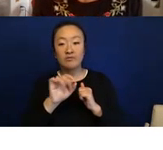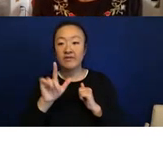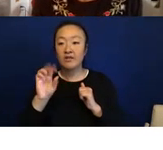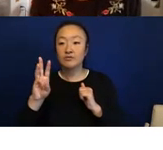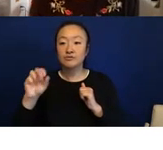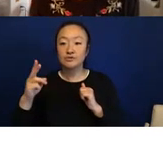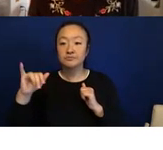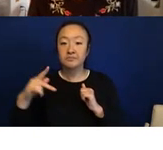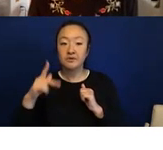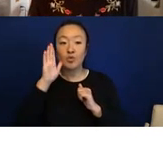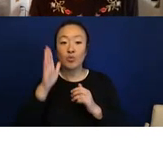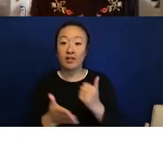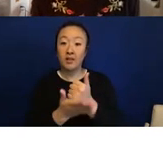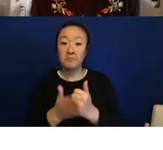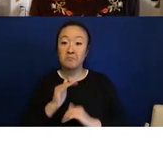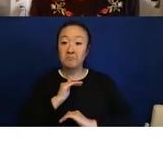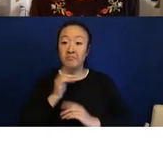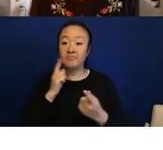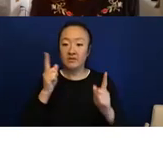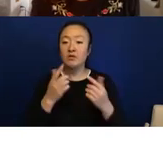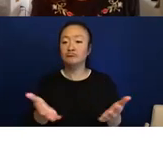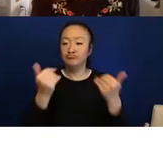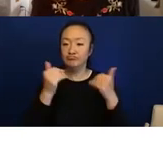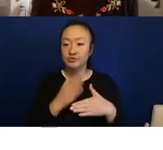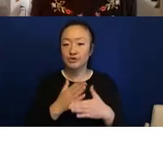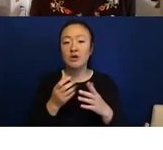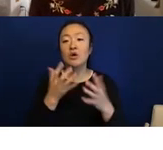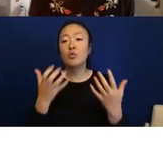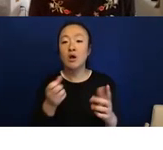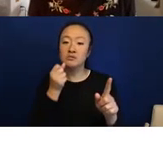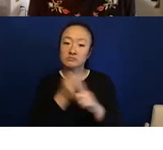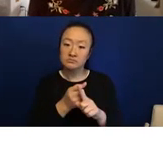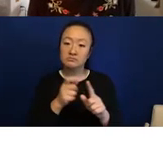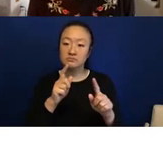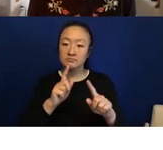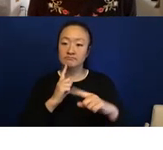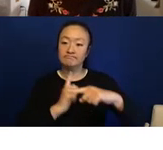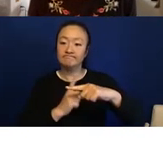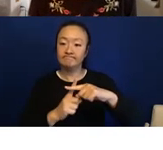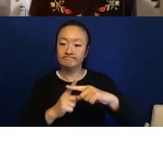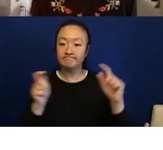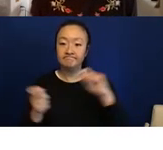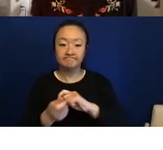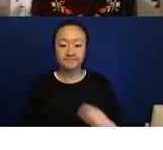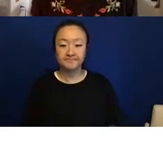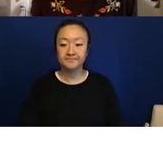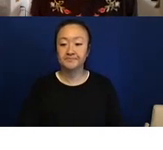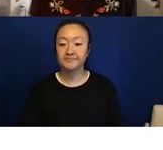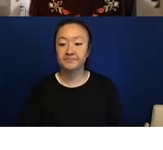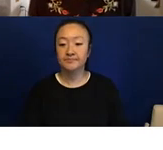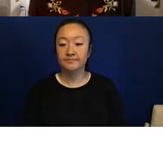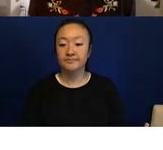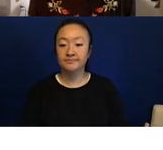get there, share that, because we want this to make a difference. And then we would